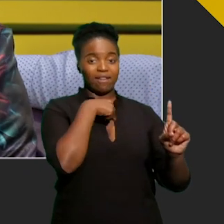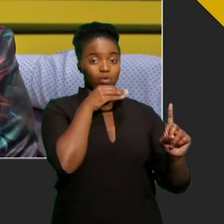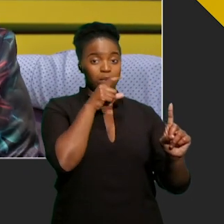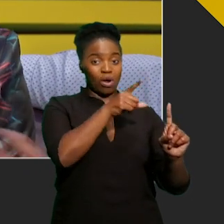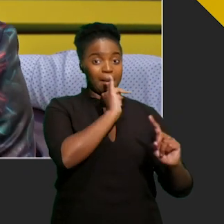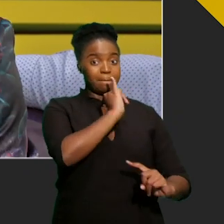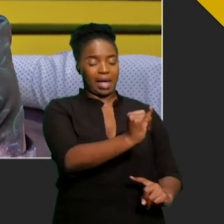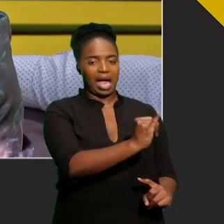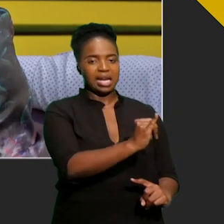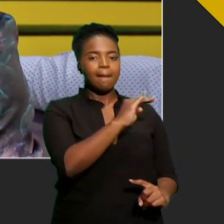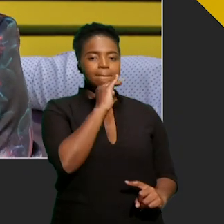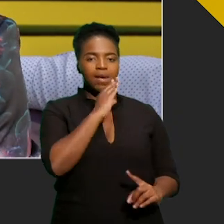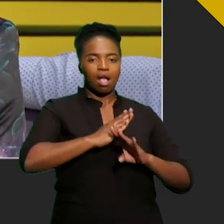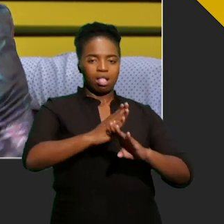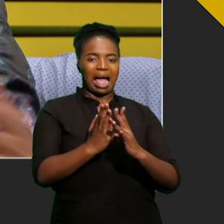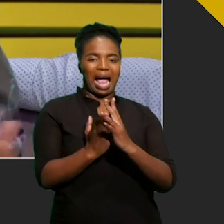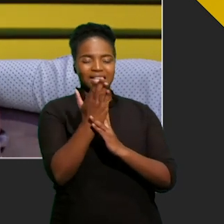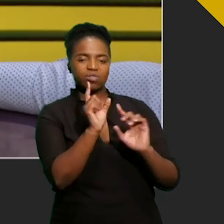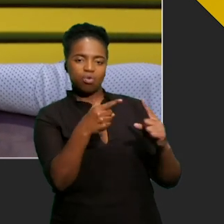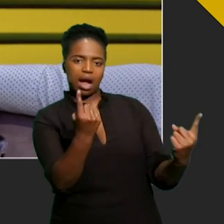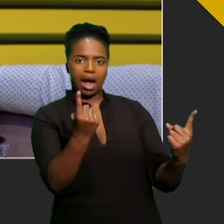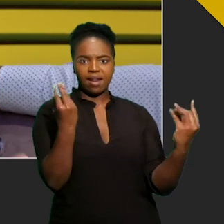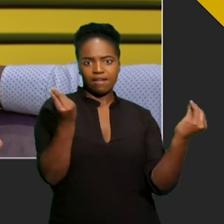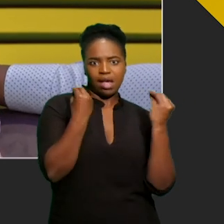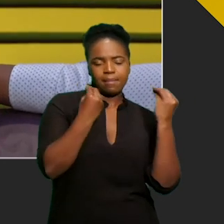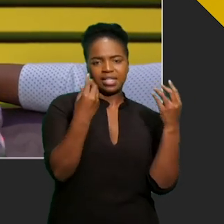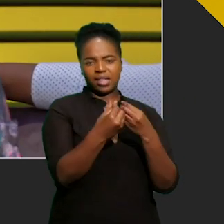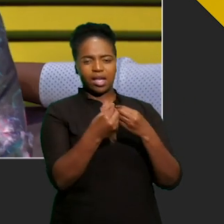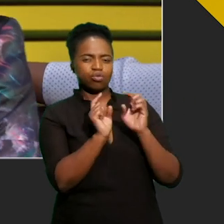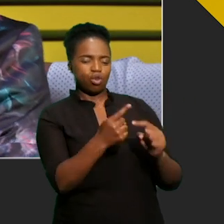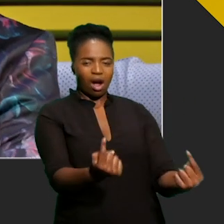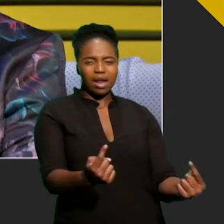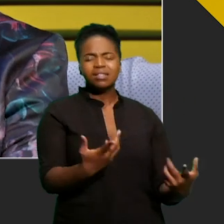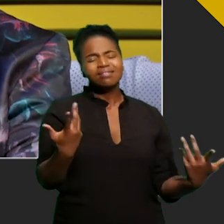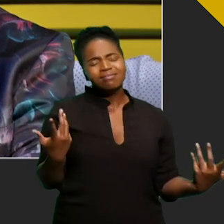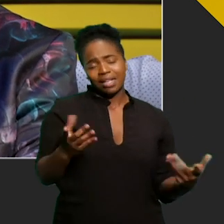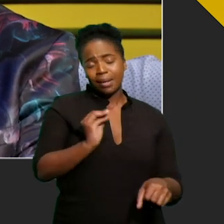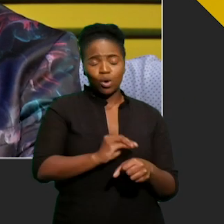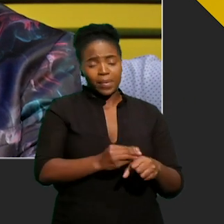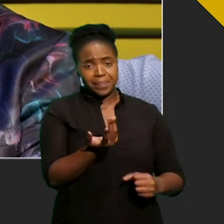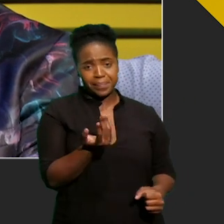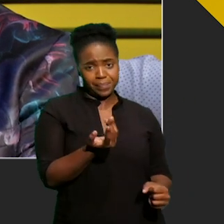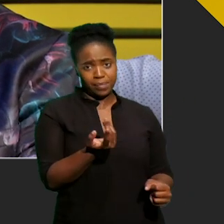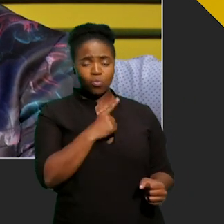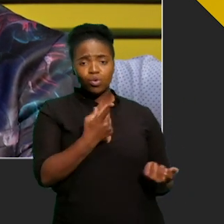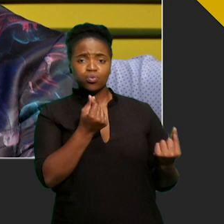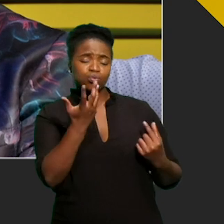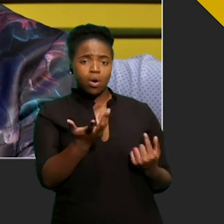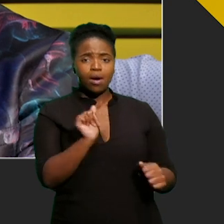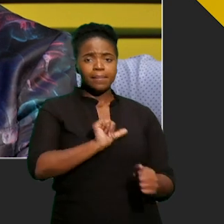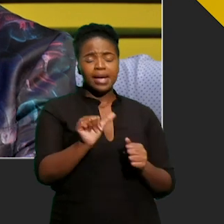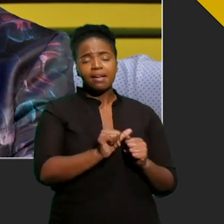about them in a bad way, they're denied access to the most glamorous events and whatever. So that in itself is a problem. And the only way to do that is to